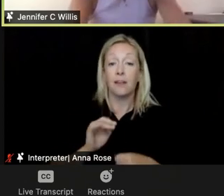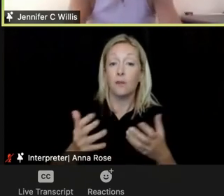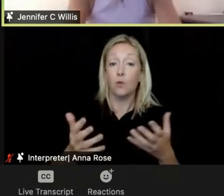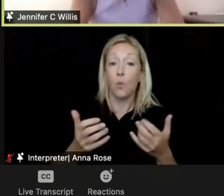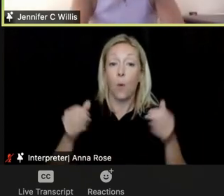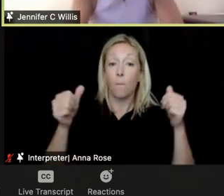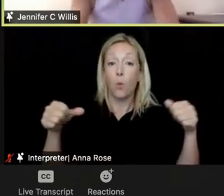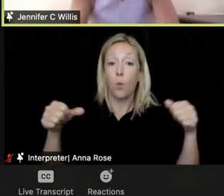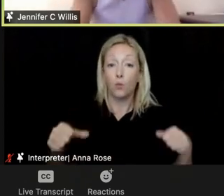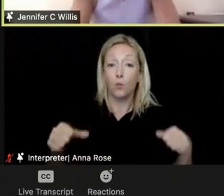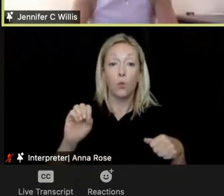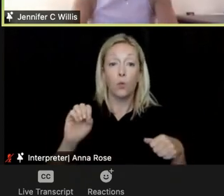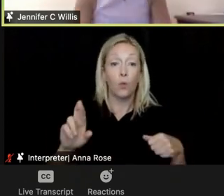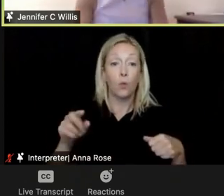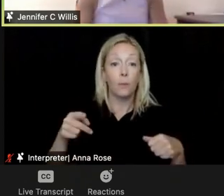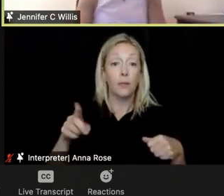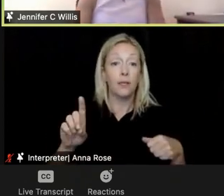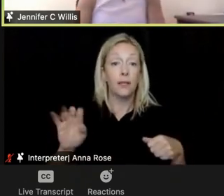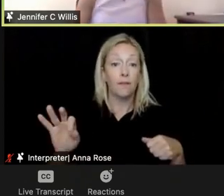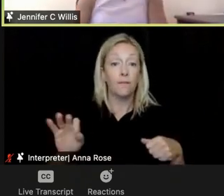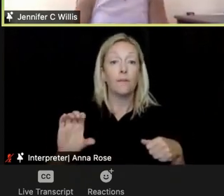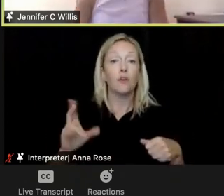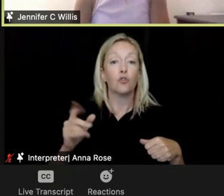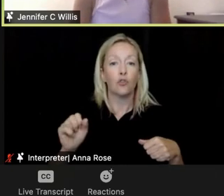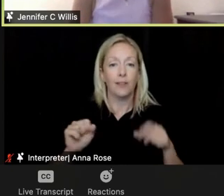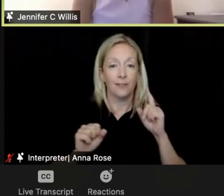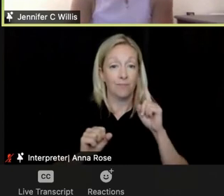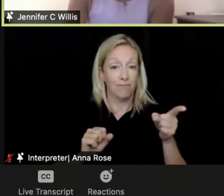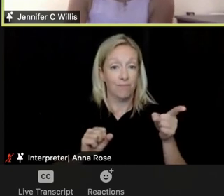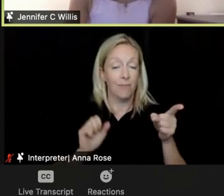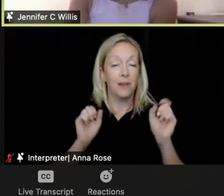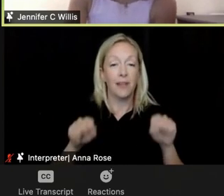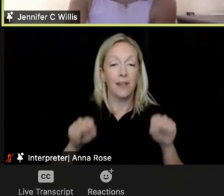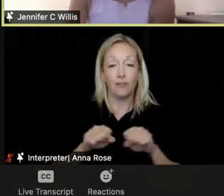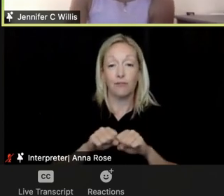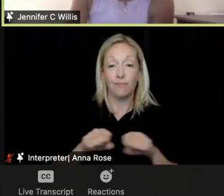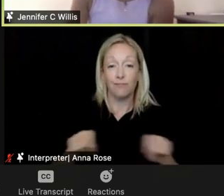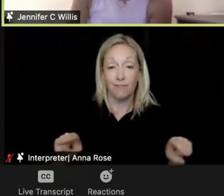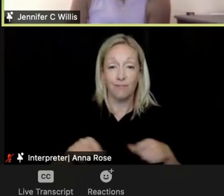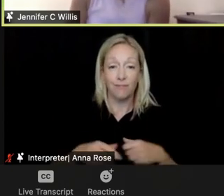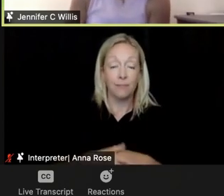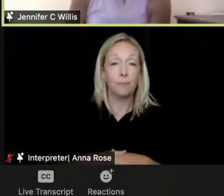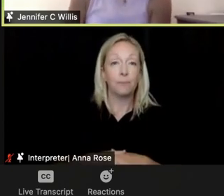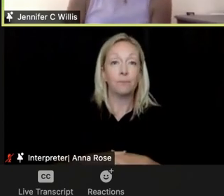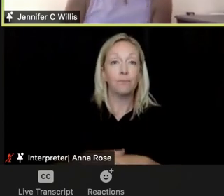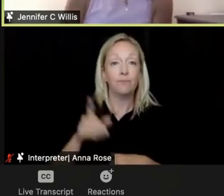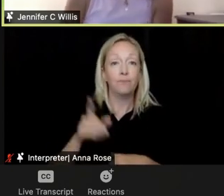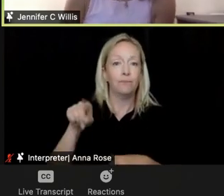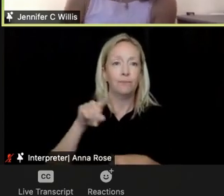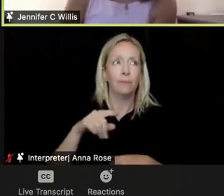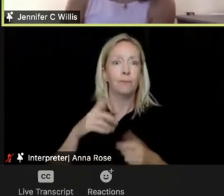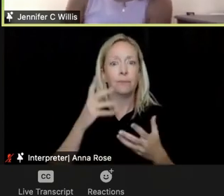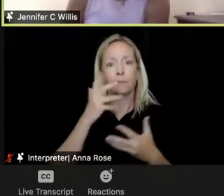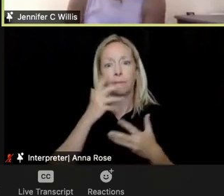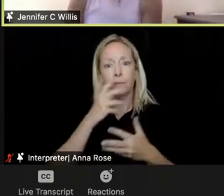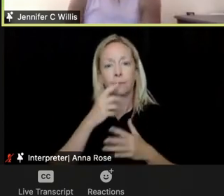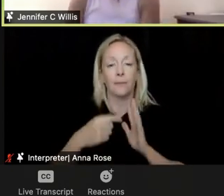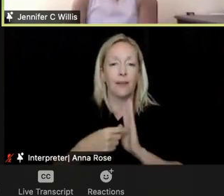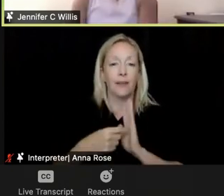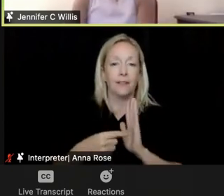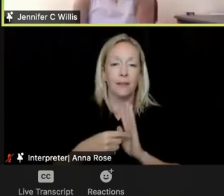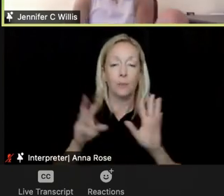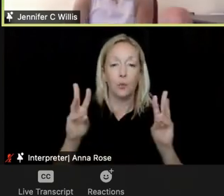poster format or PDF format, Chris can easily share this with people. That gives some great examples